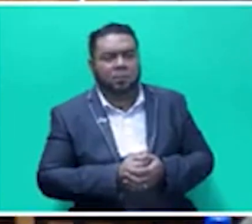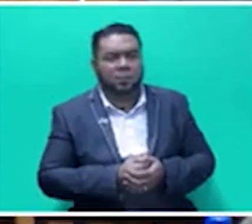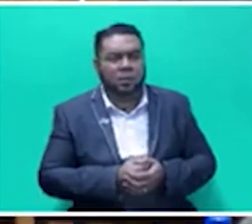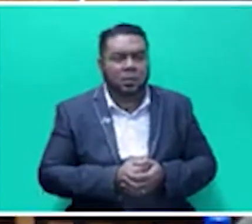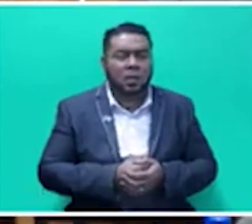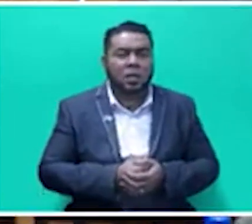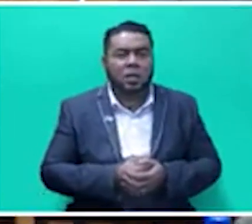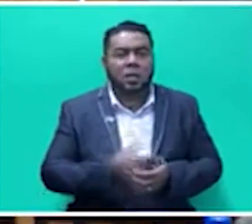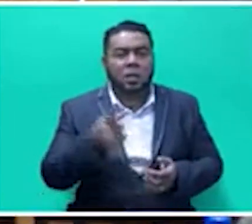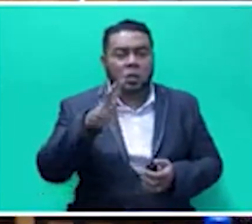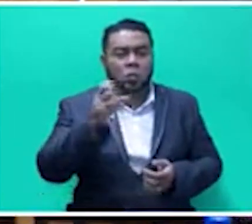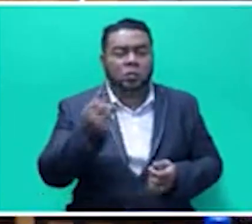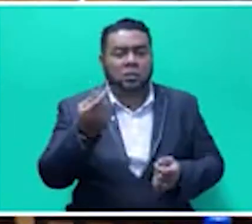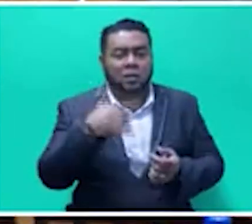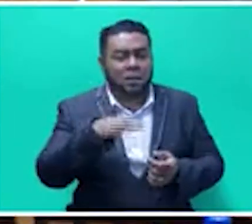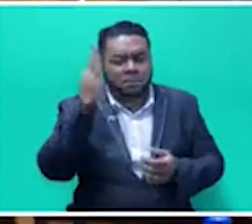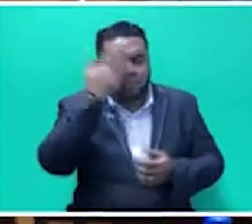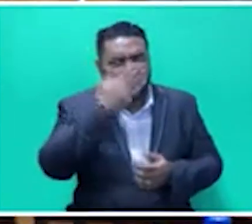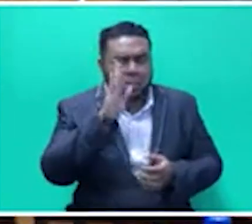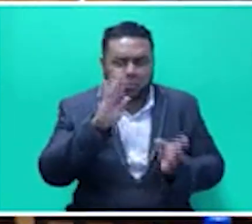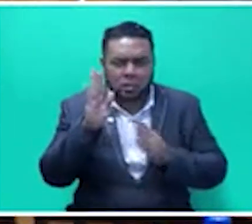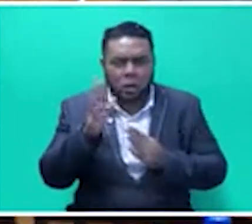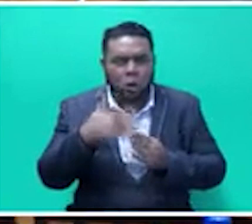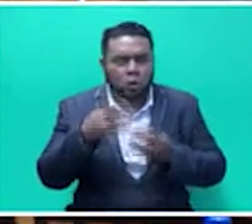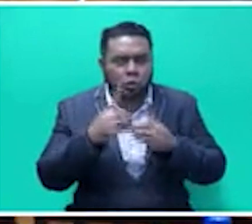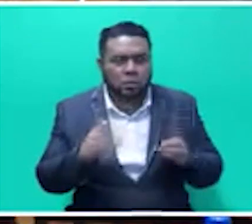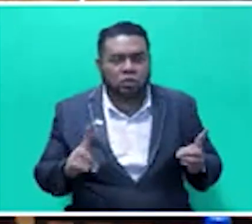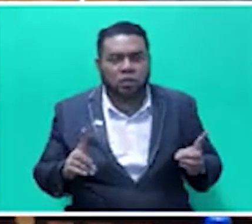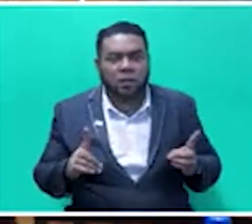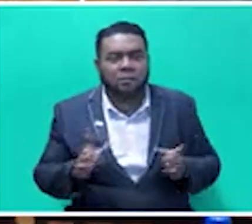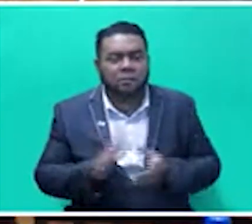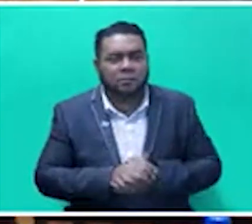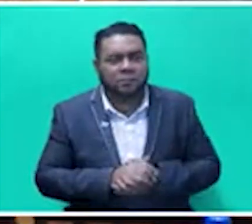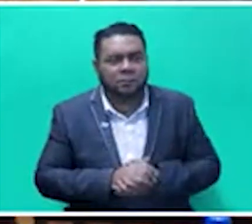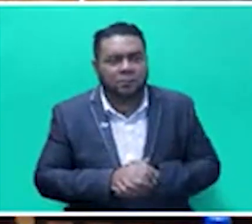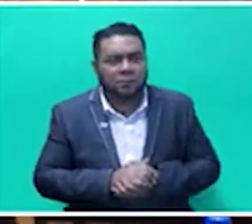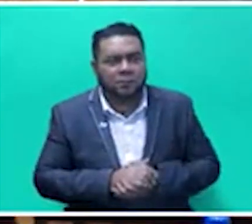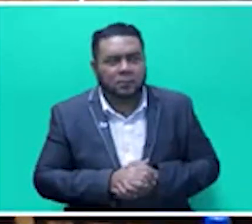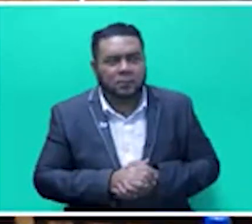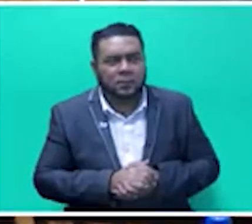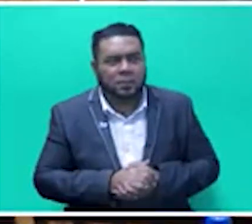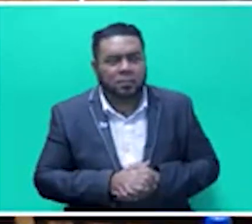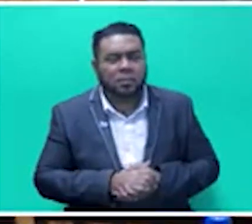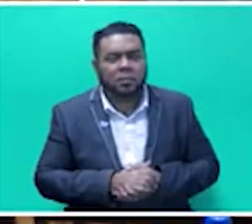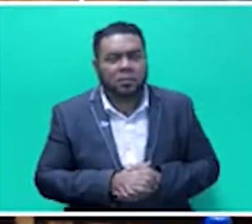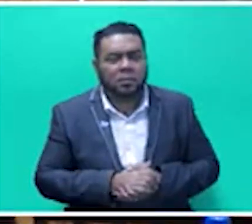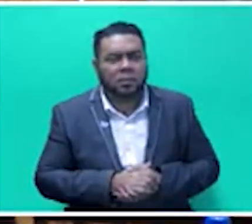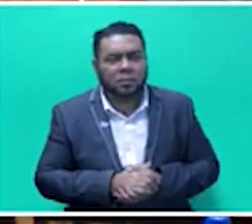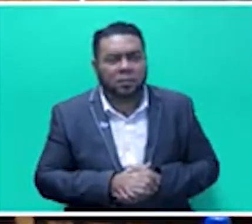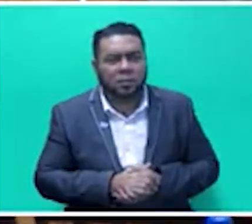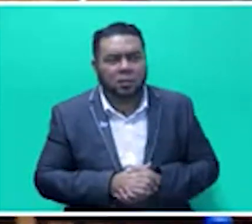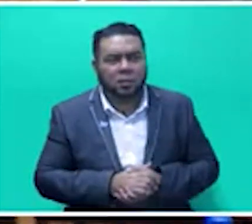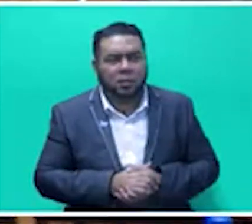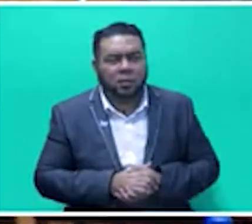was accusing me for turning a blind eye and ignoring discrimination against Indo-Fijians. The filth,